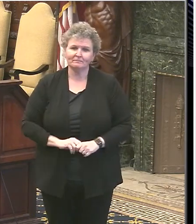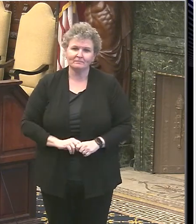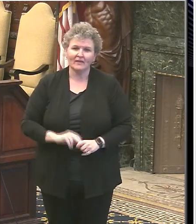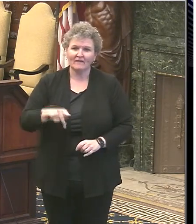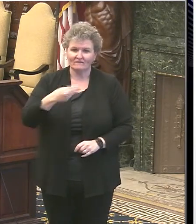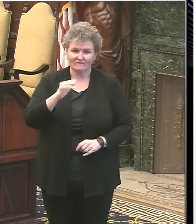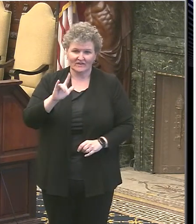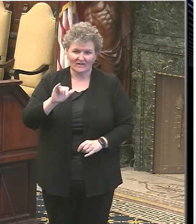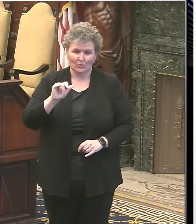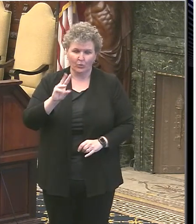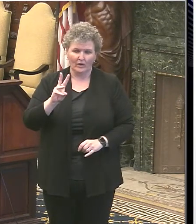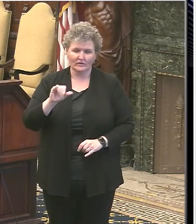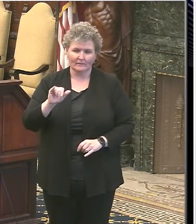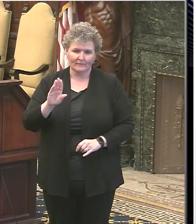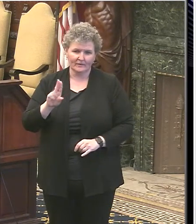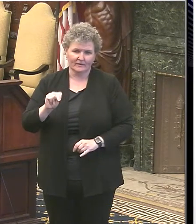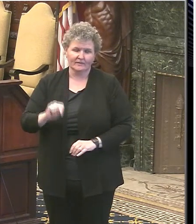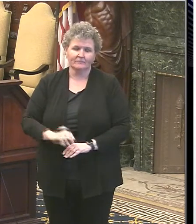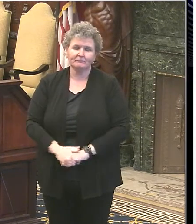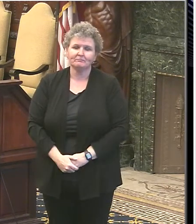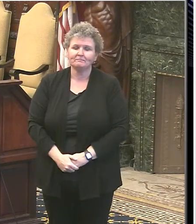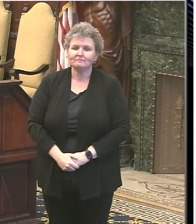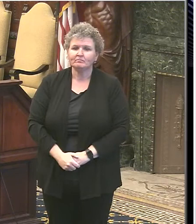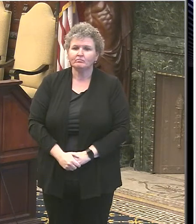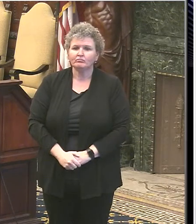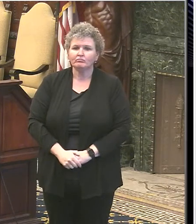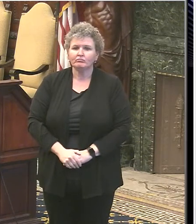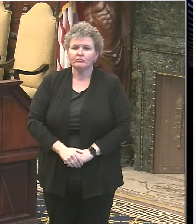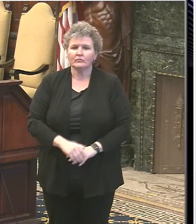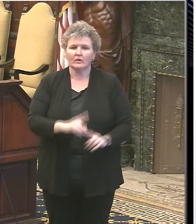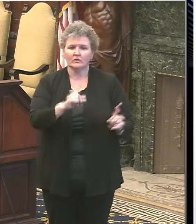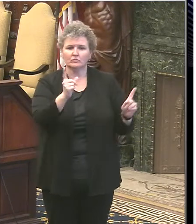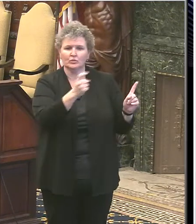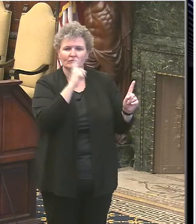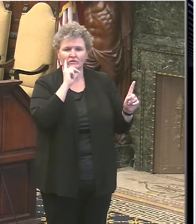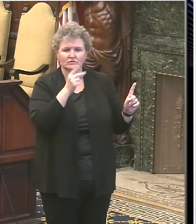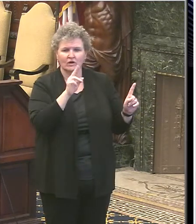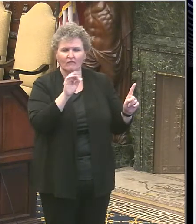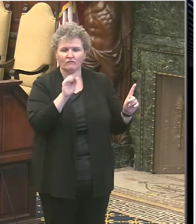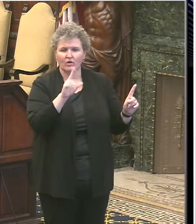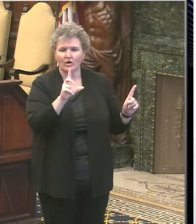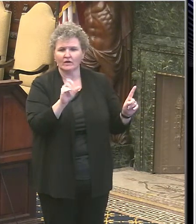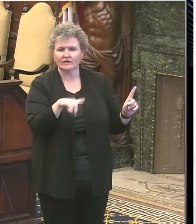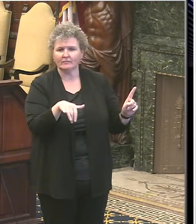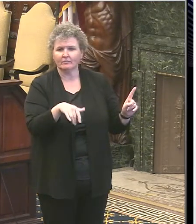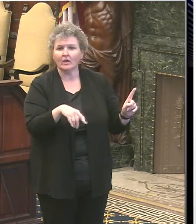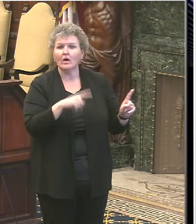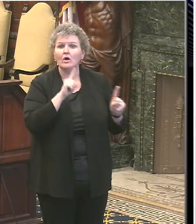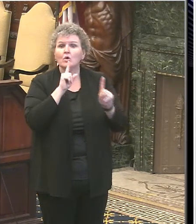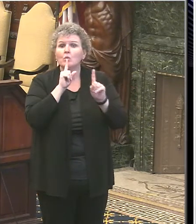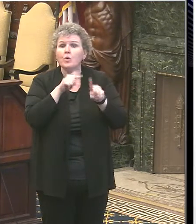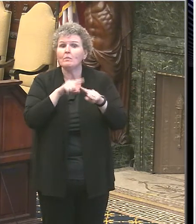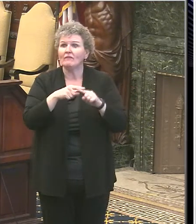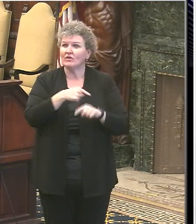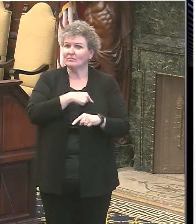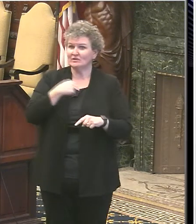This question is for Dr. Farley. Dr. Farley, have you seen the report from China that was released in September that